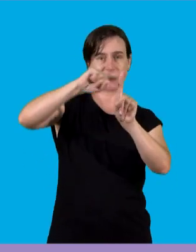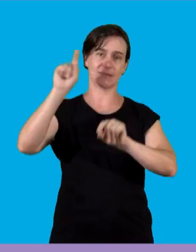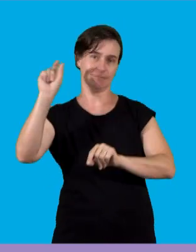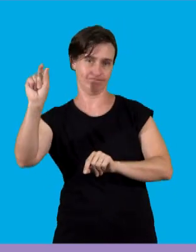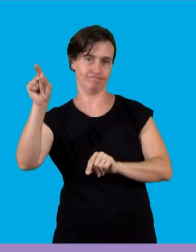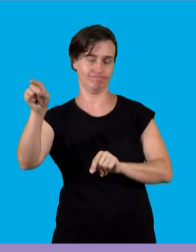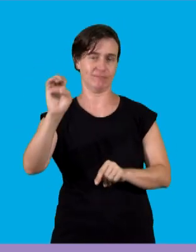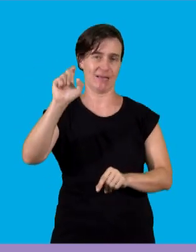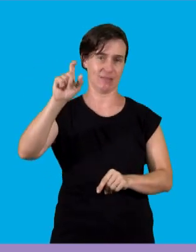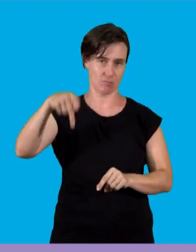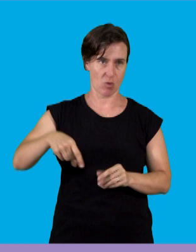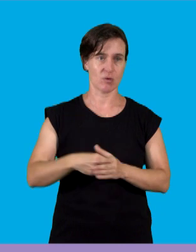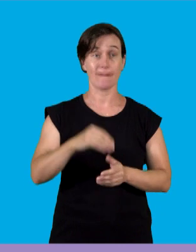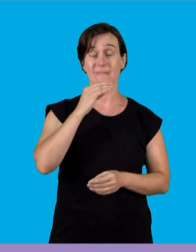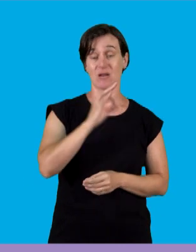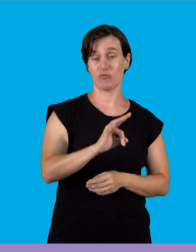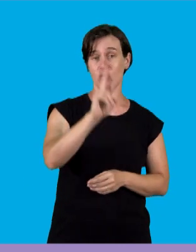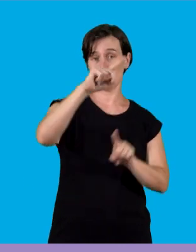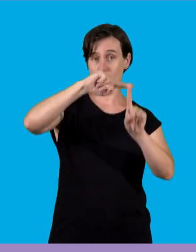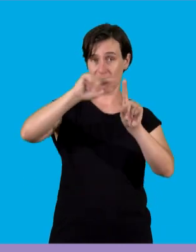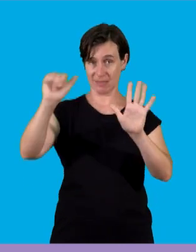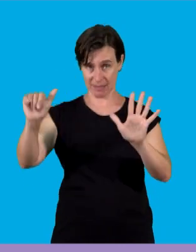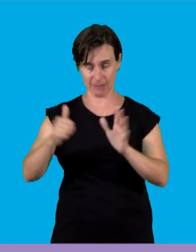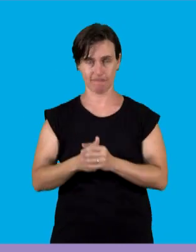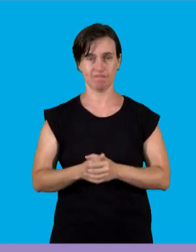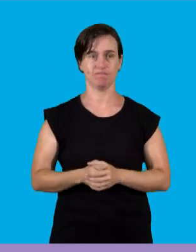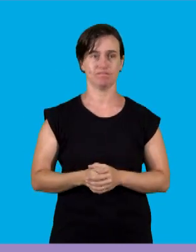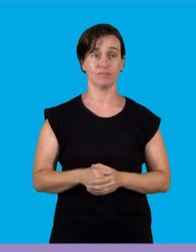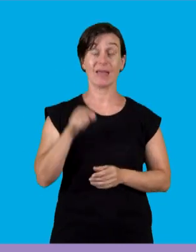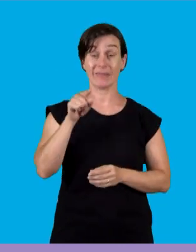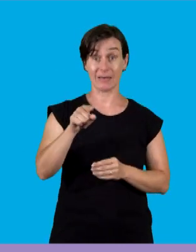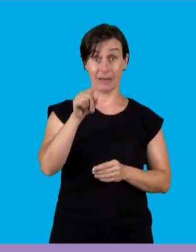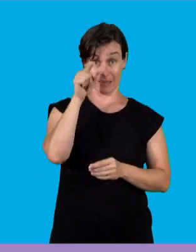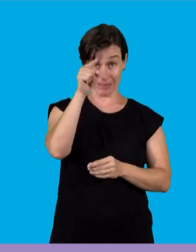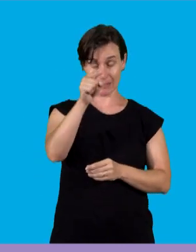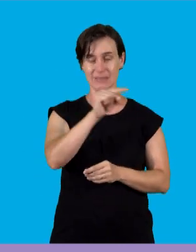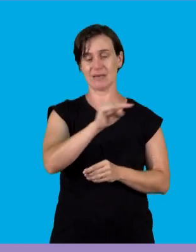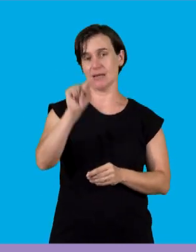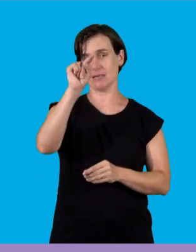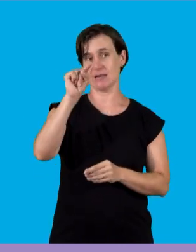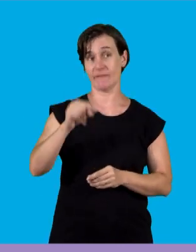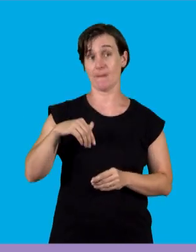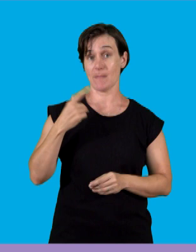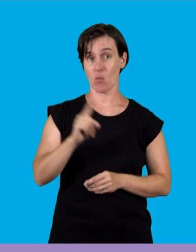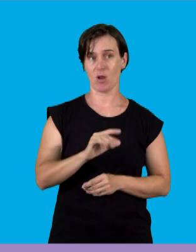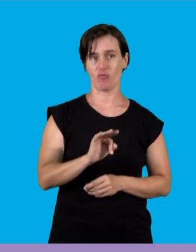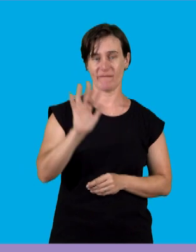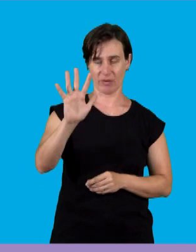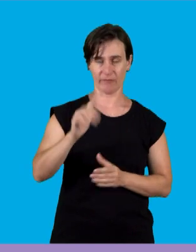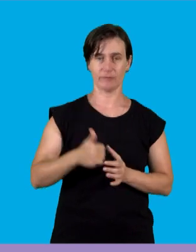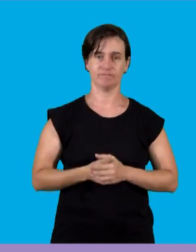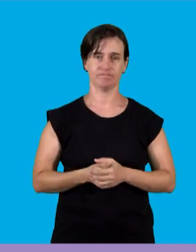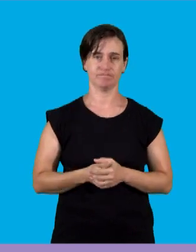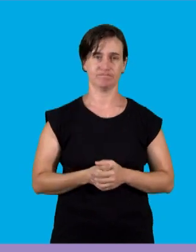add the exponent 2 and the exponent 6. Of course, this is still divided by 3 exponent